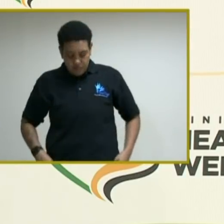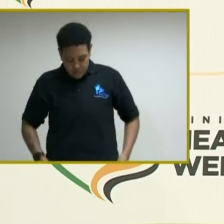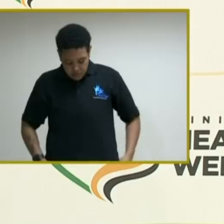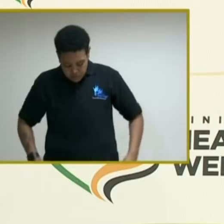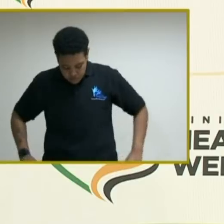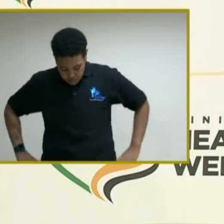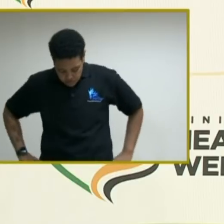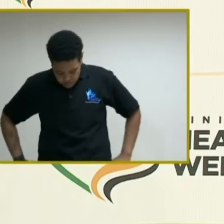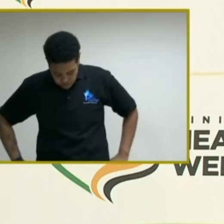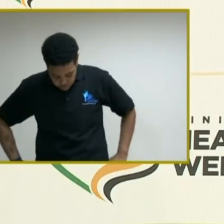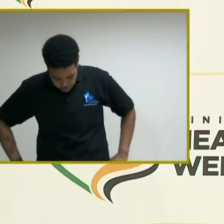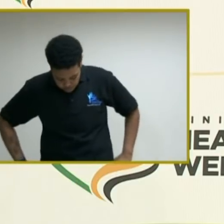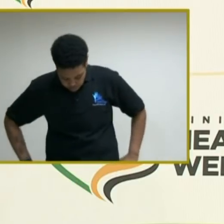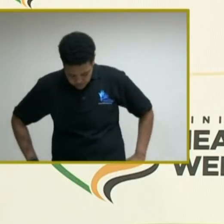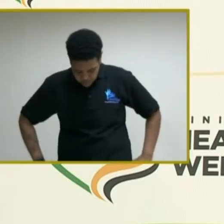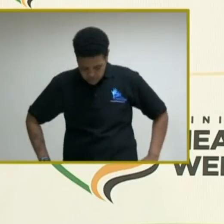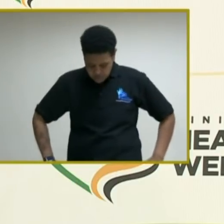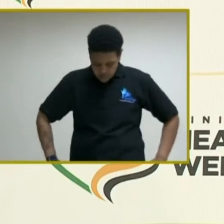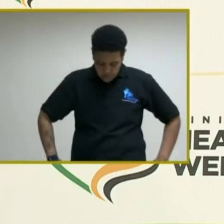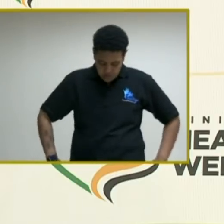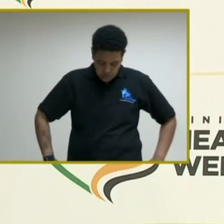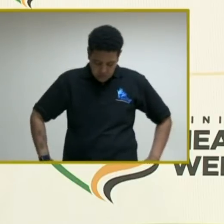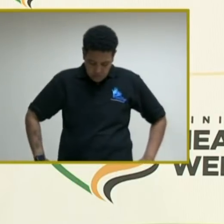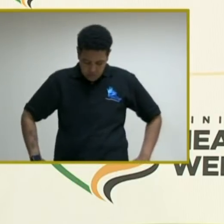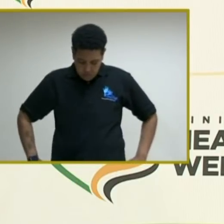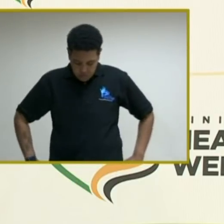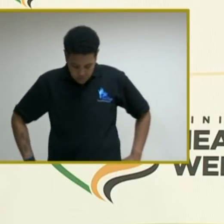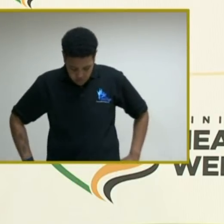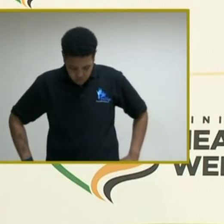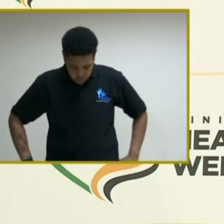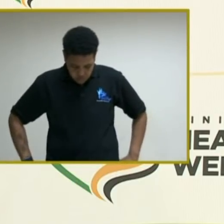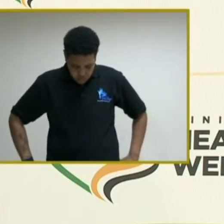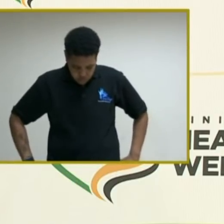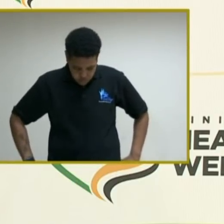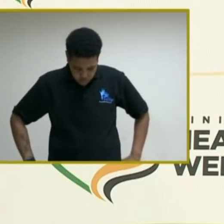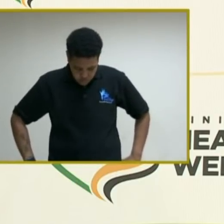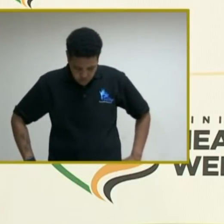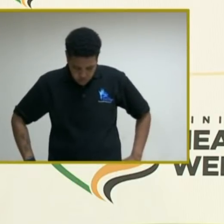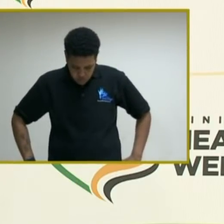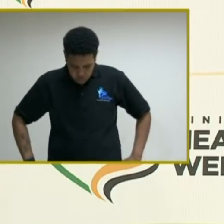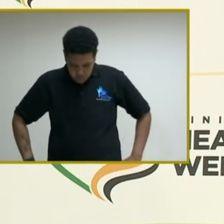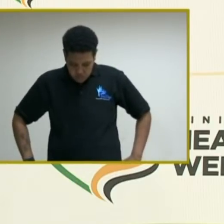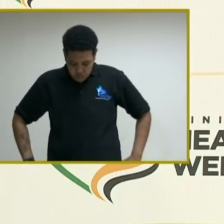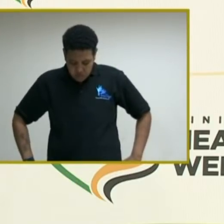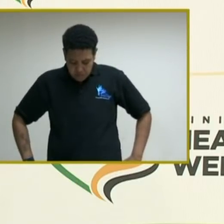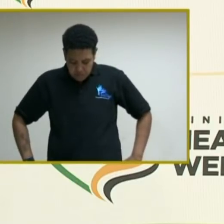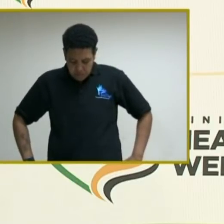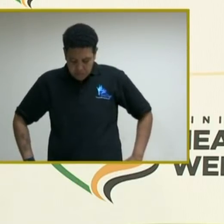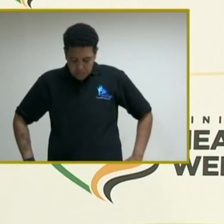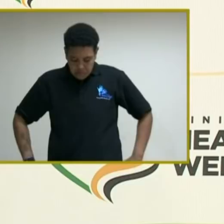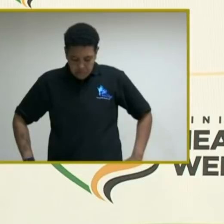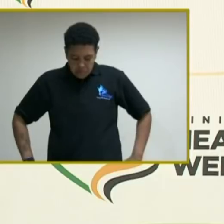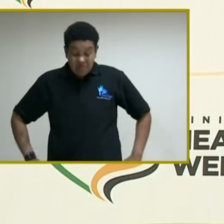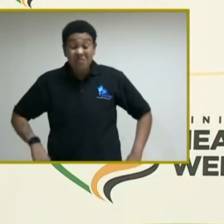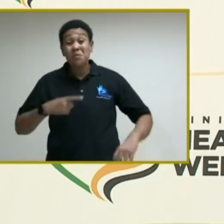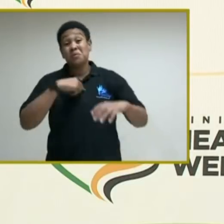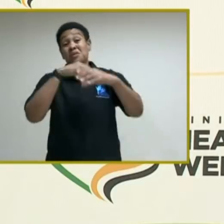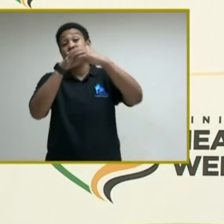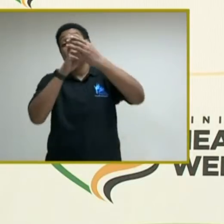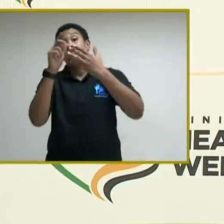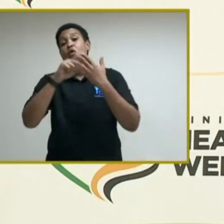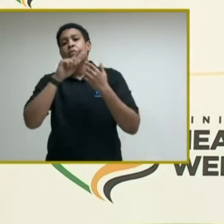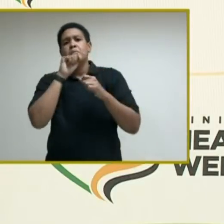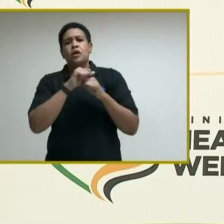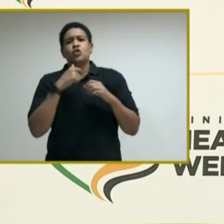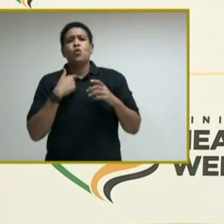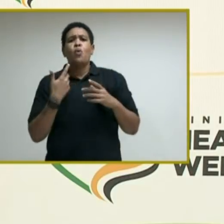ensure that we provide the opportunity through the expansion of outlets across the country